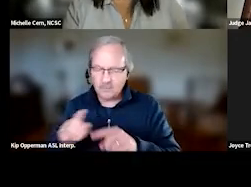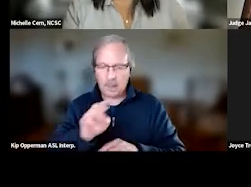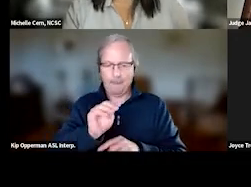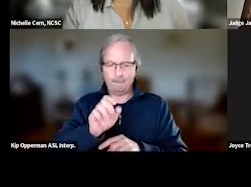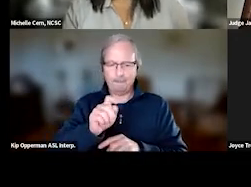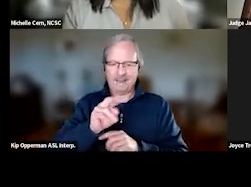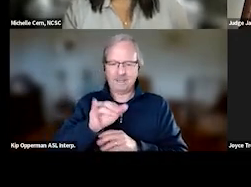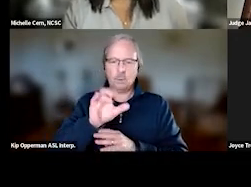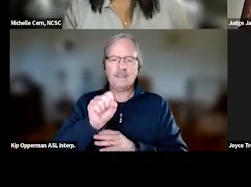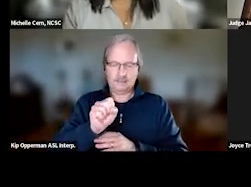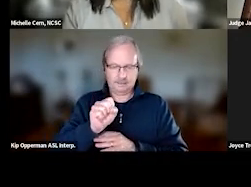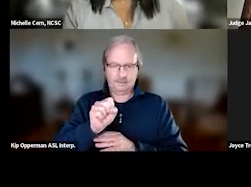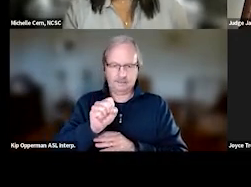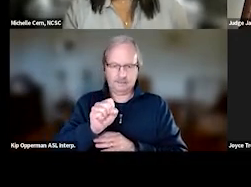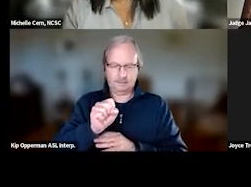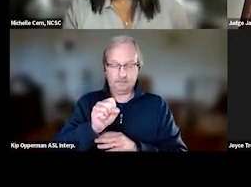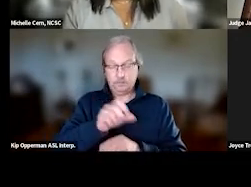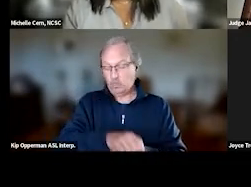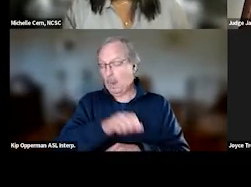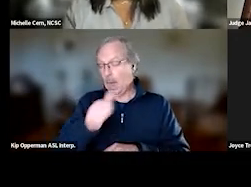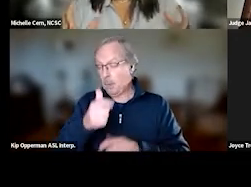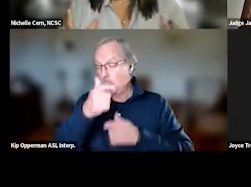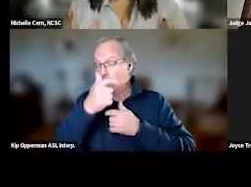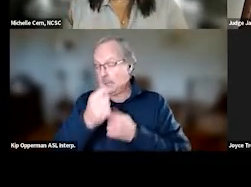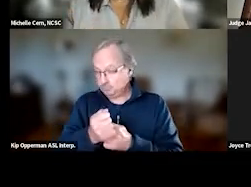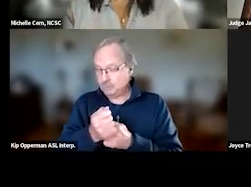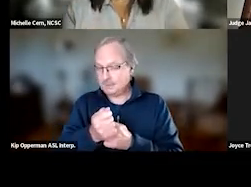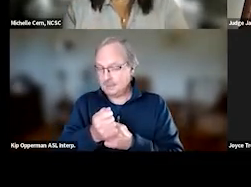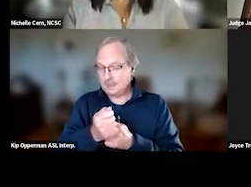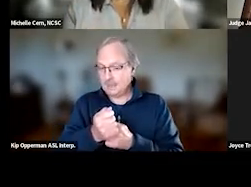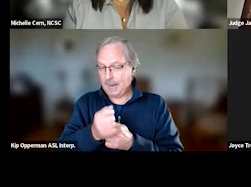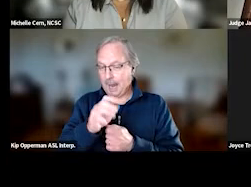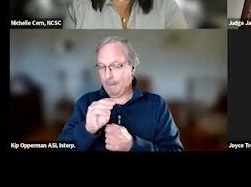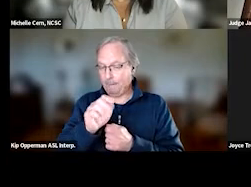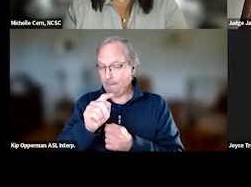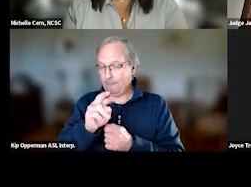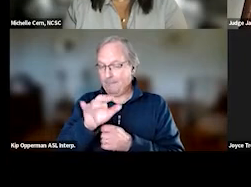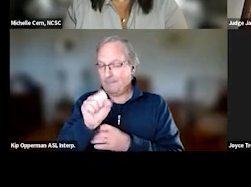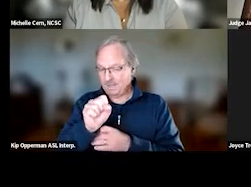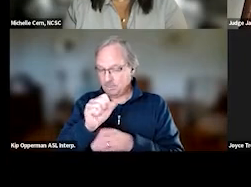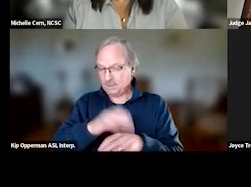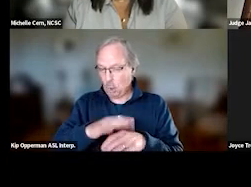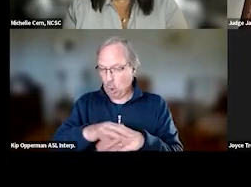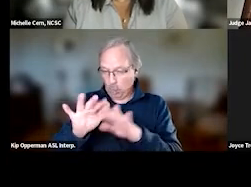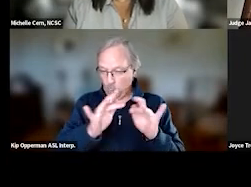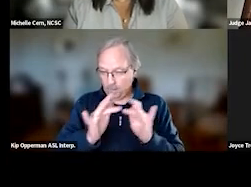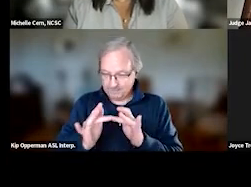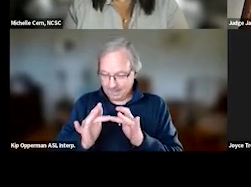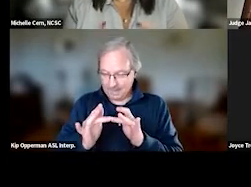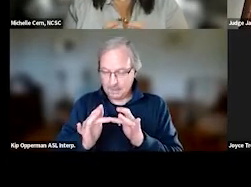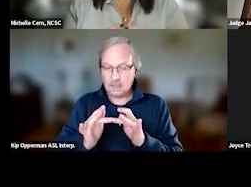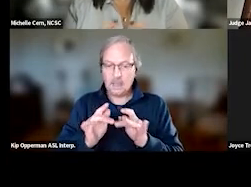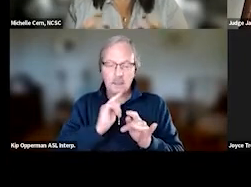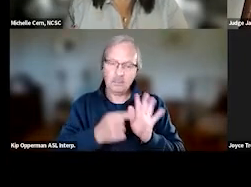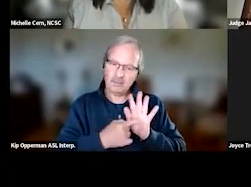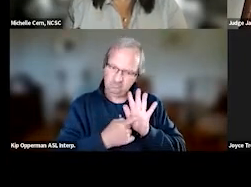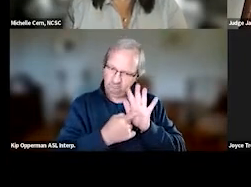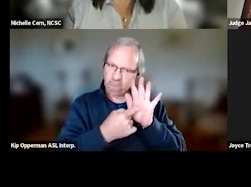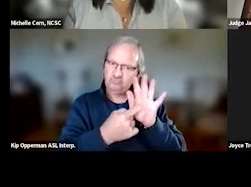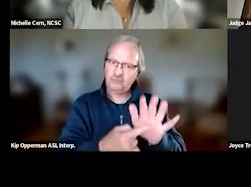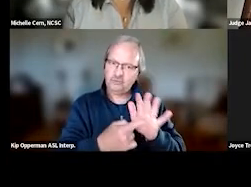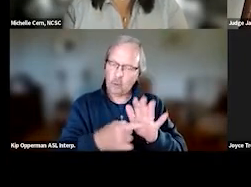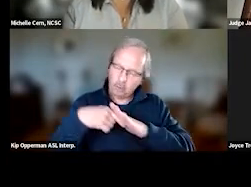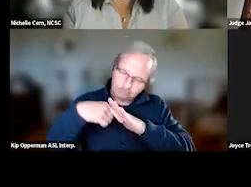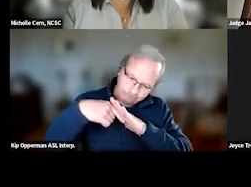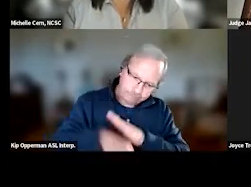other interesting metrics on the ECHO website, and that really does show the breadth with